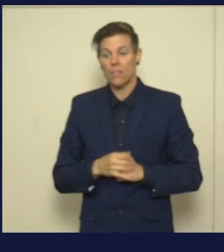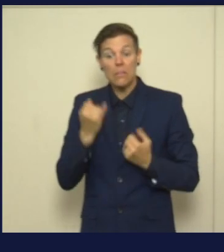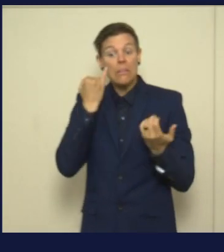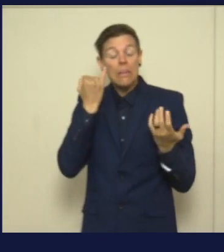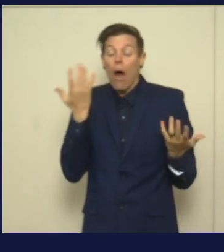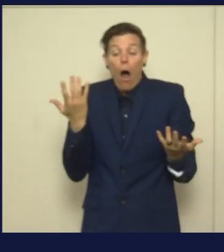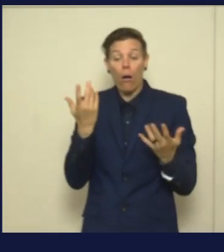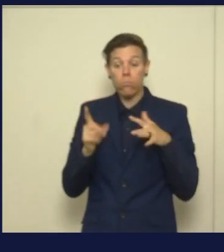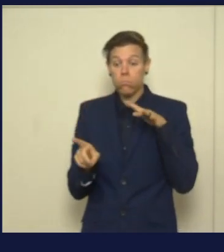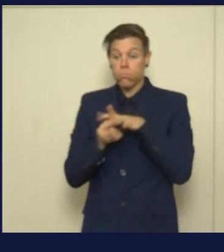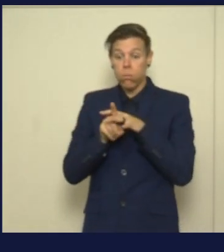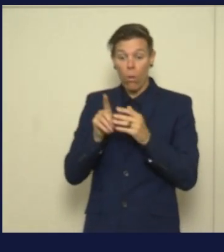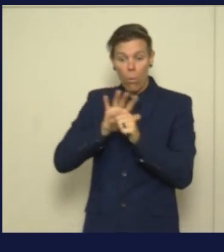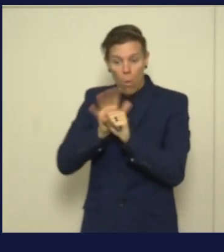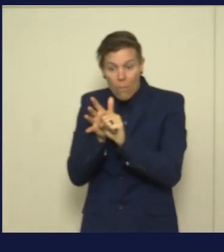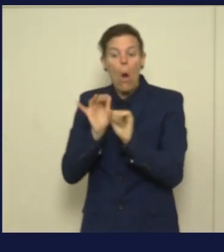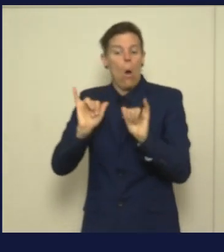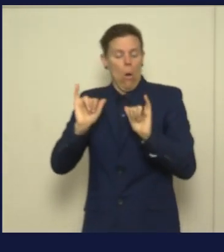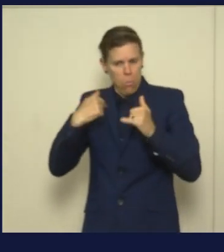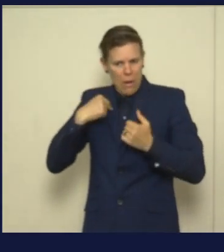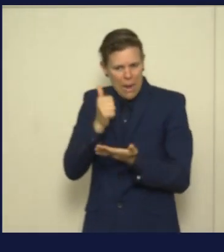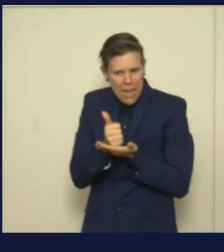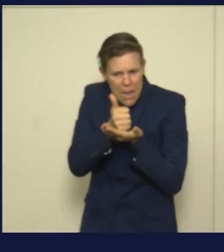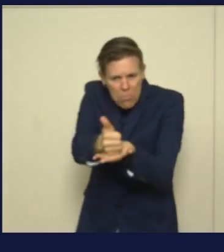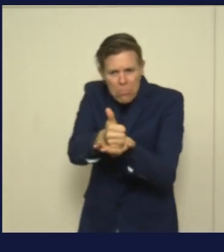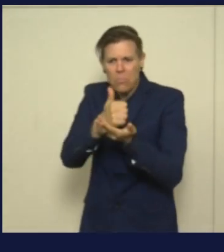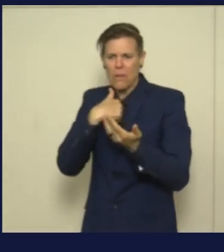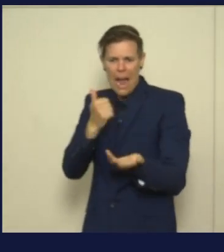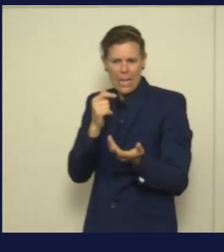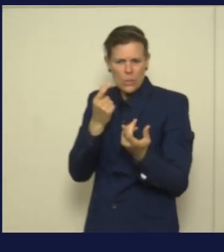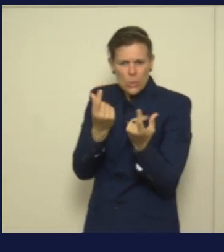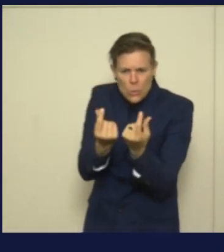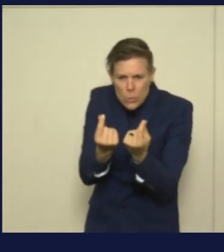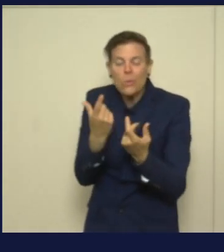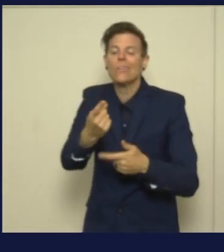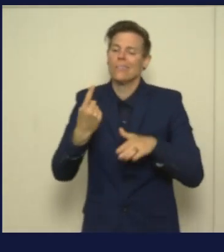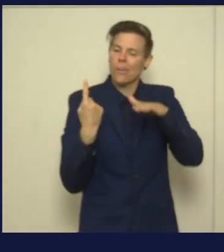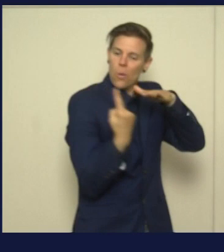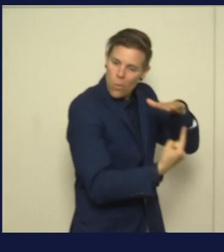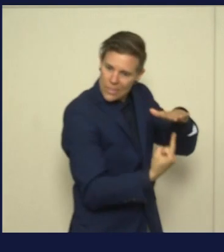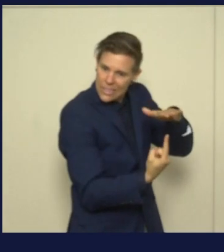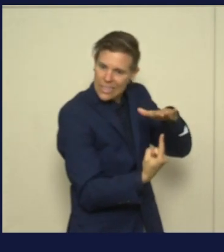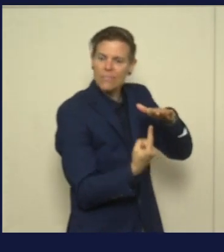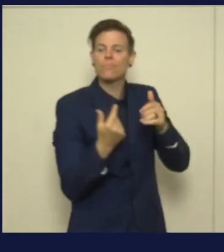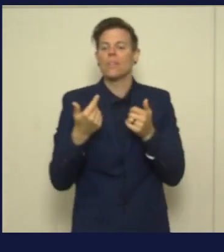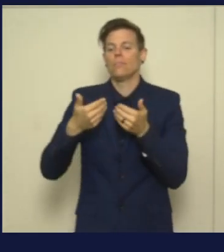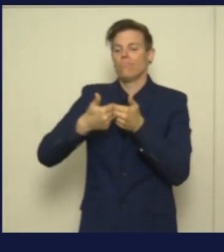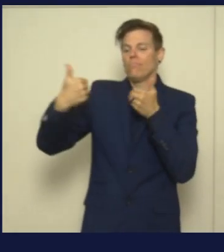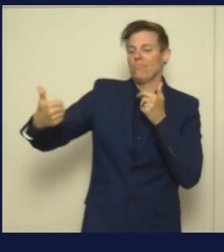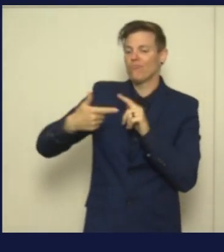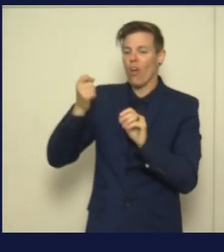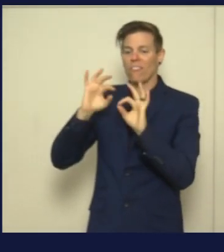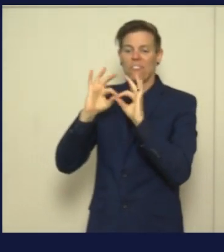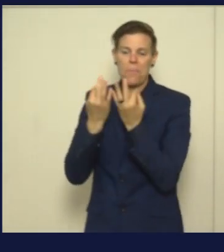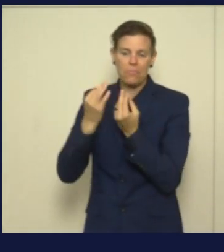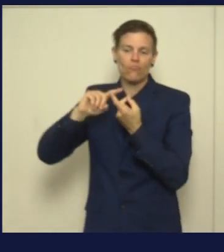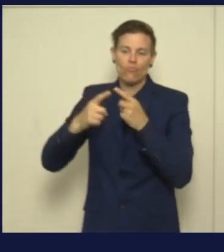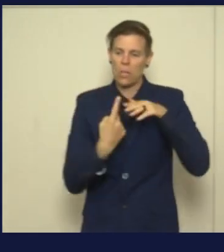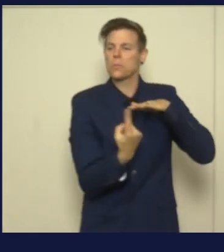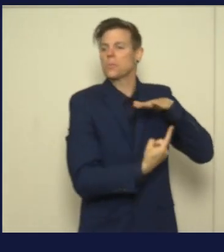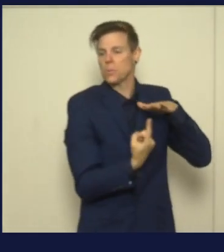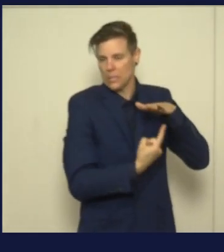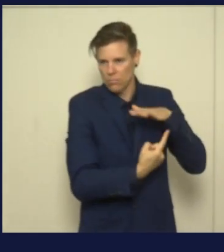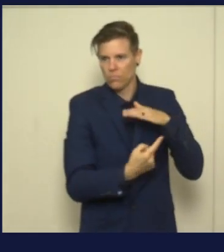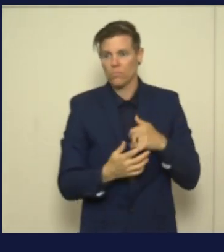medical advice and support and isolate you so we're not spreading COVID. And if we do those